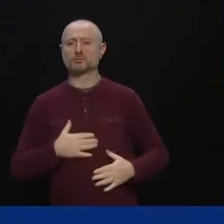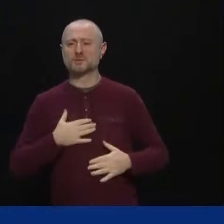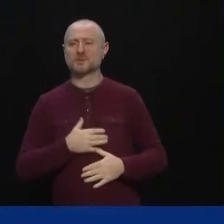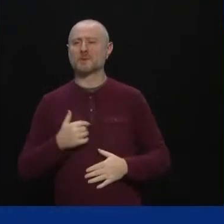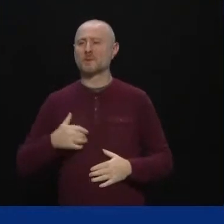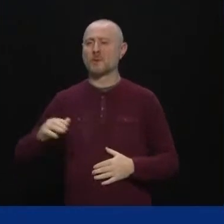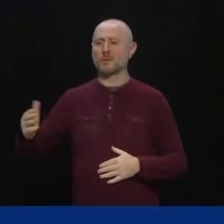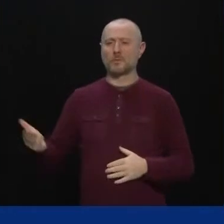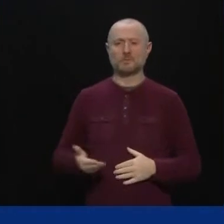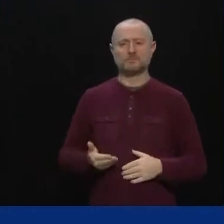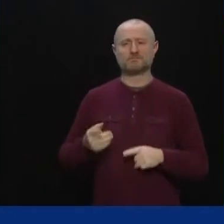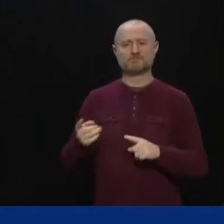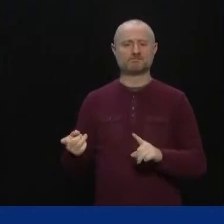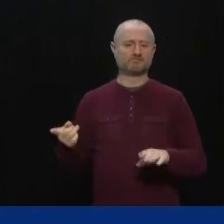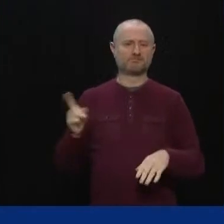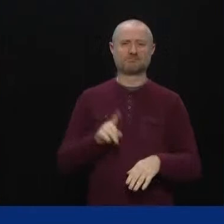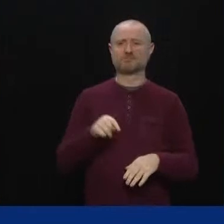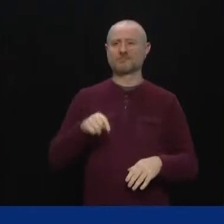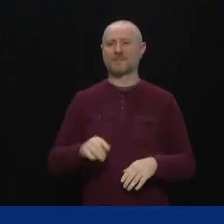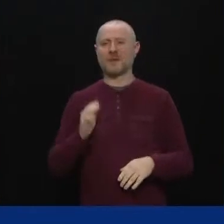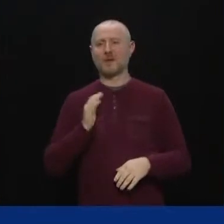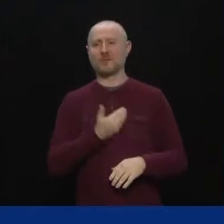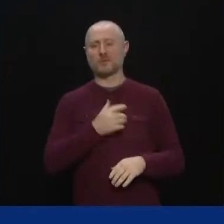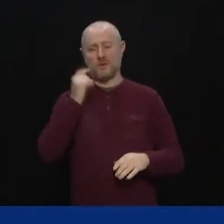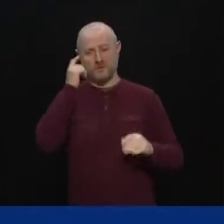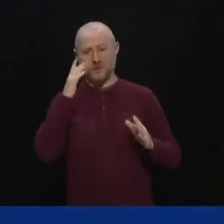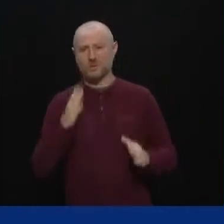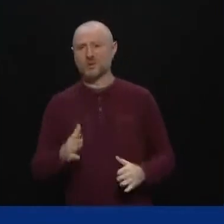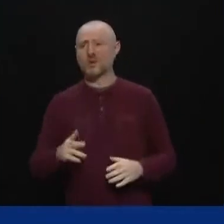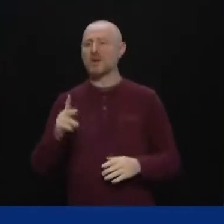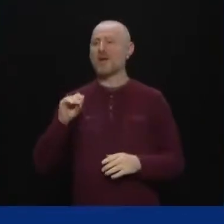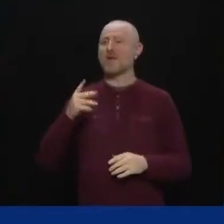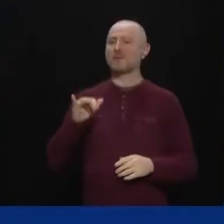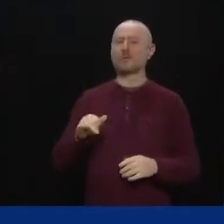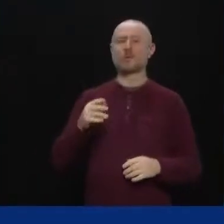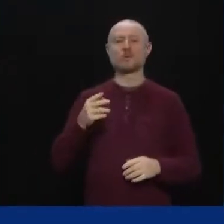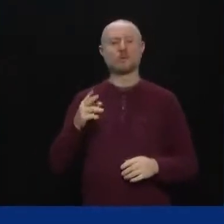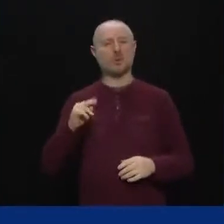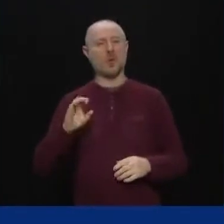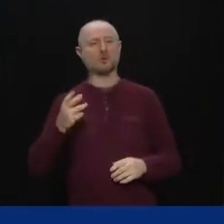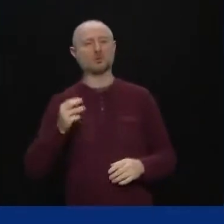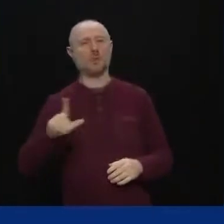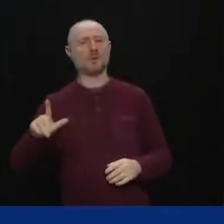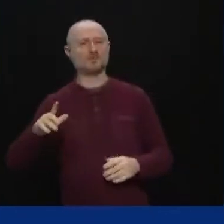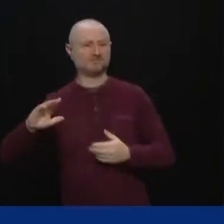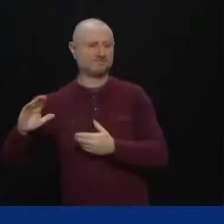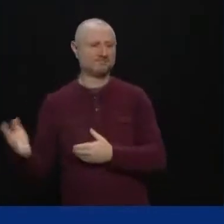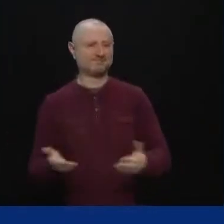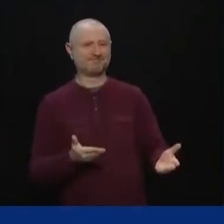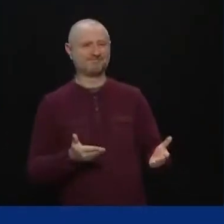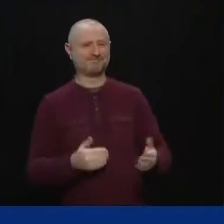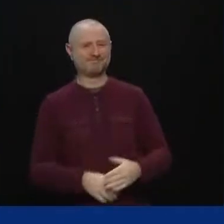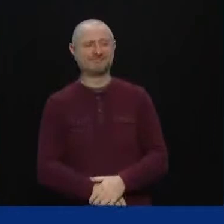to the podium our governor, Governor Kathy Hochul. Welcome, bienvenida.